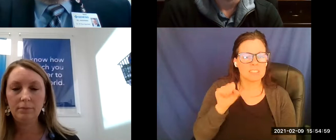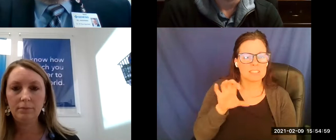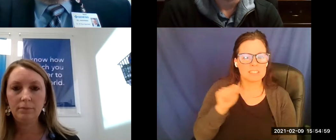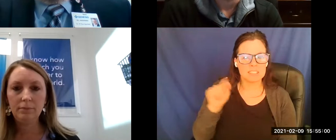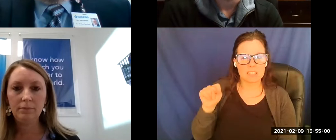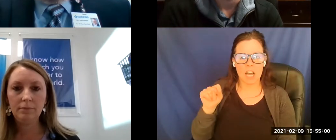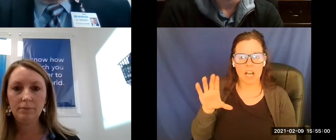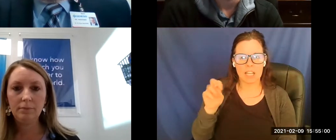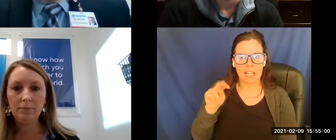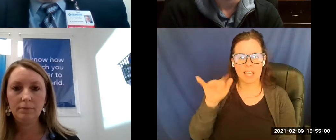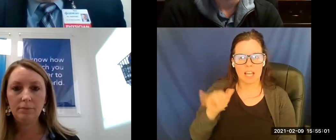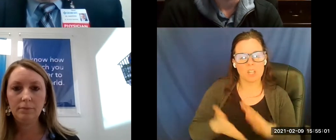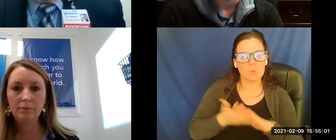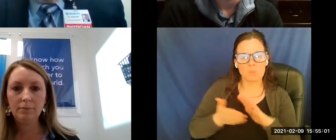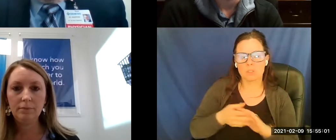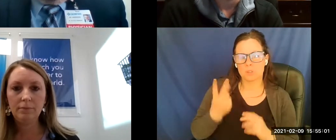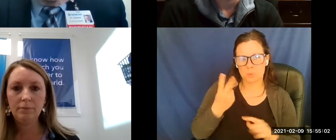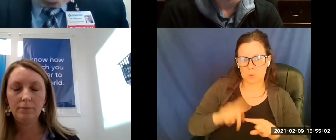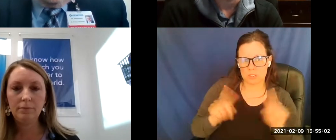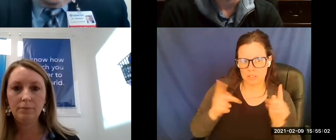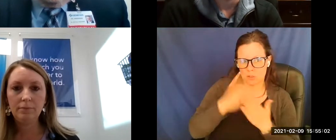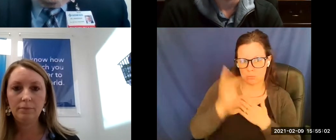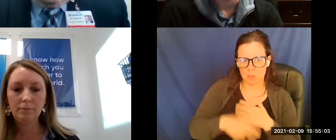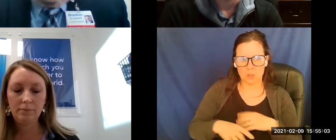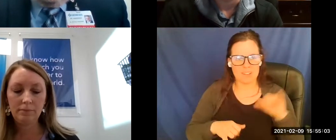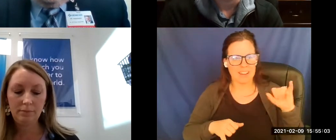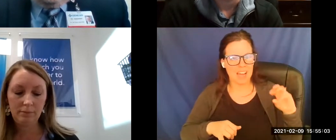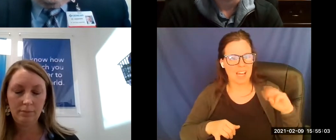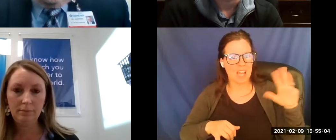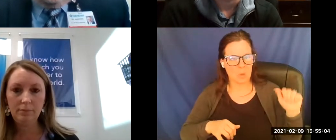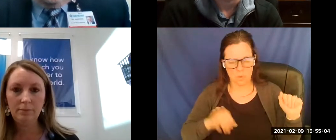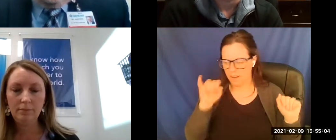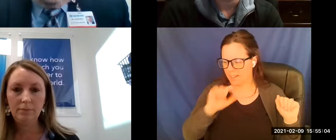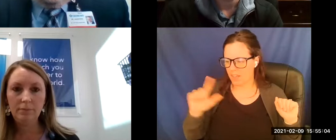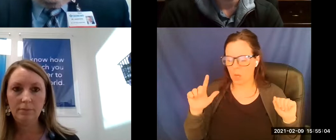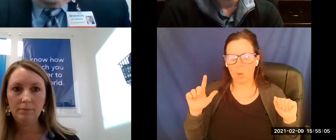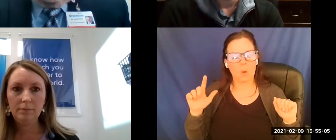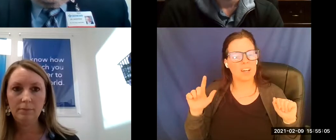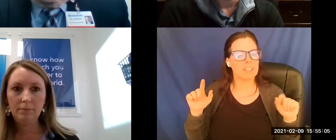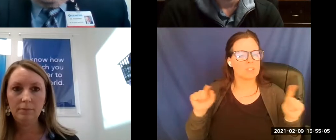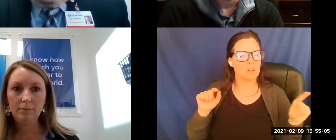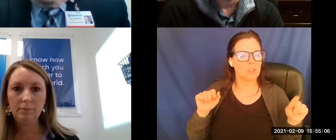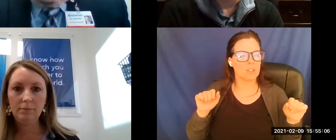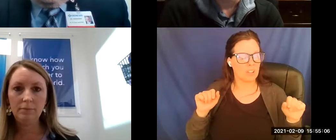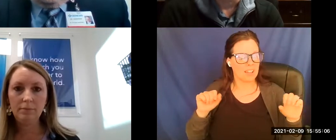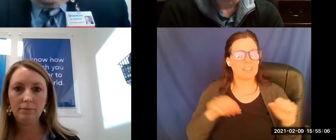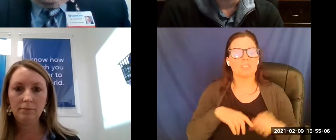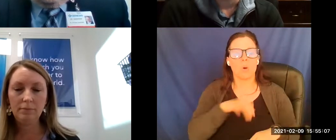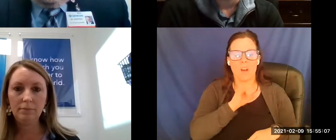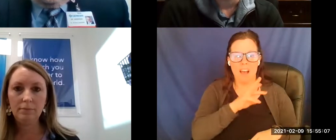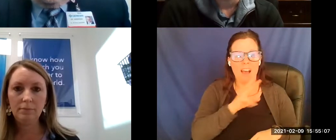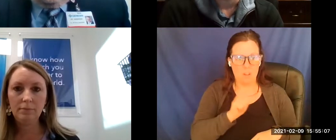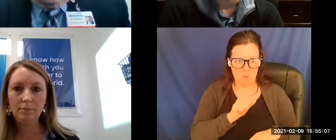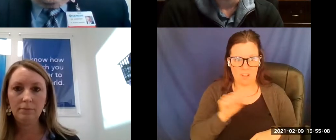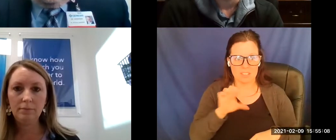different programs sort of between Iowa and Illinois. But on the Iowa side and the work in Scott County, we have